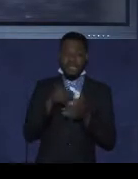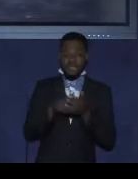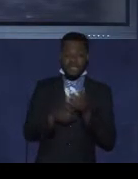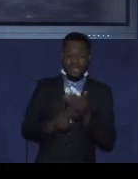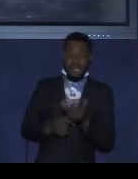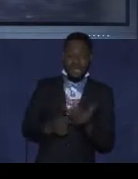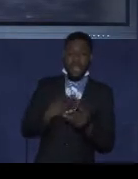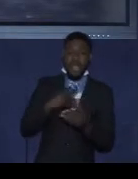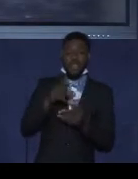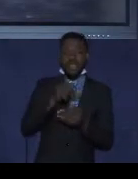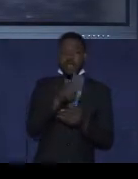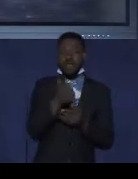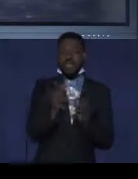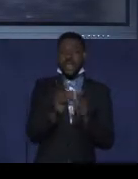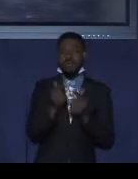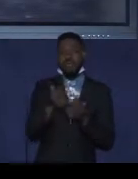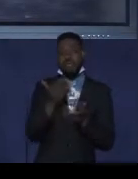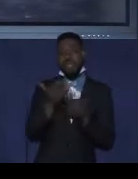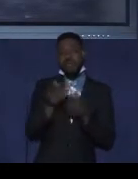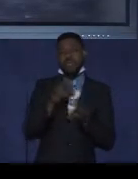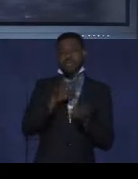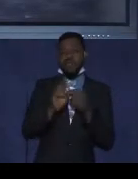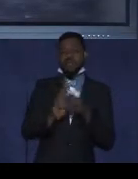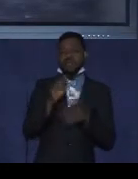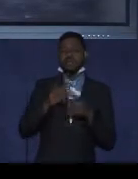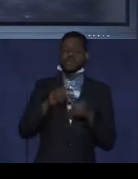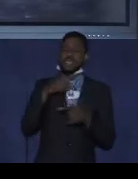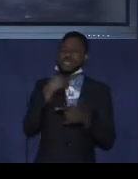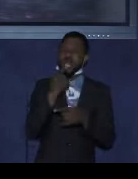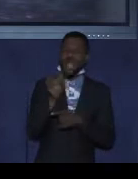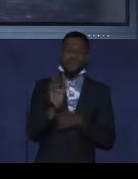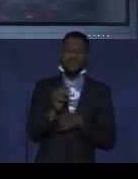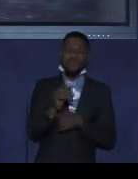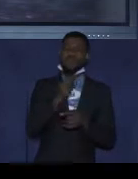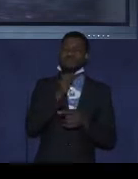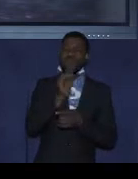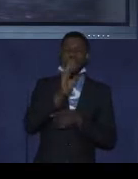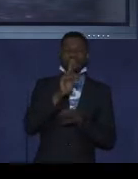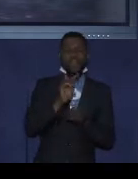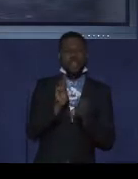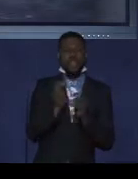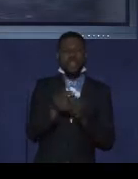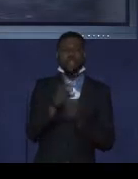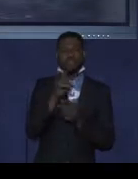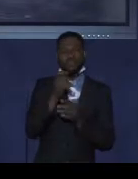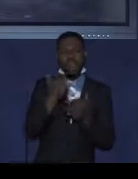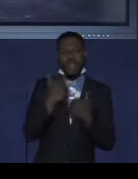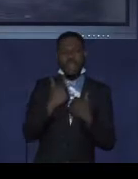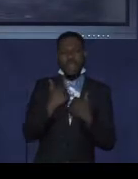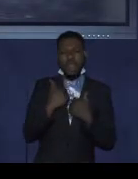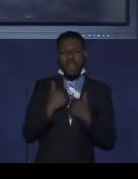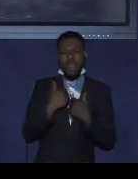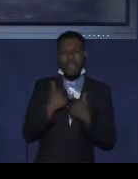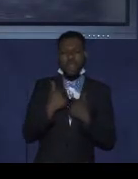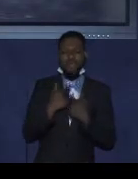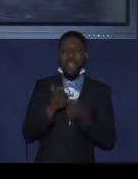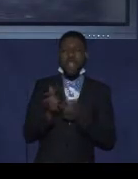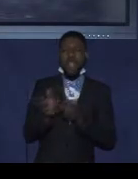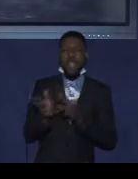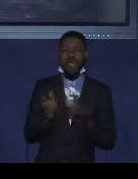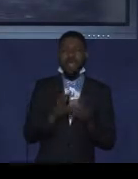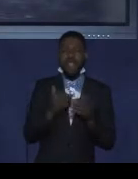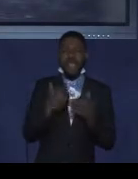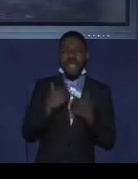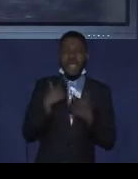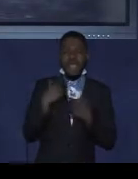thing, and the other group might come up to say, no, it's not your turn, and you have